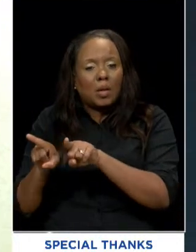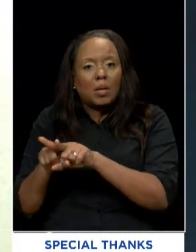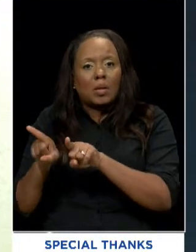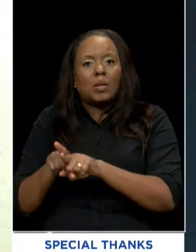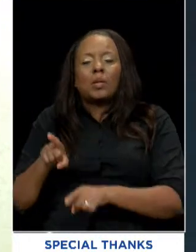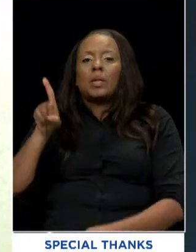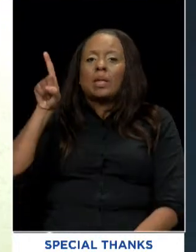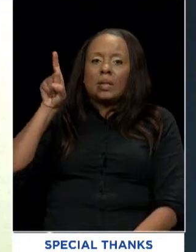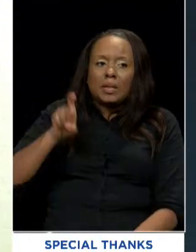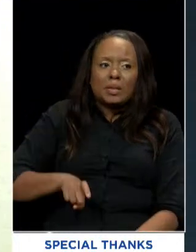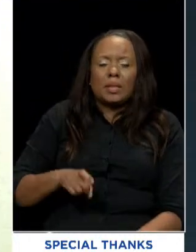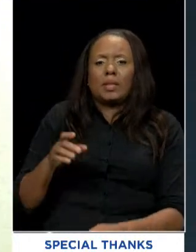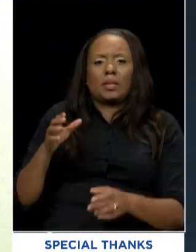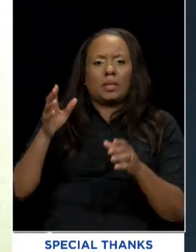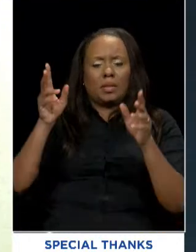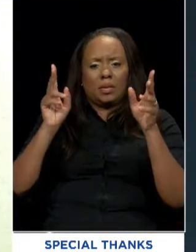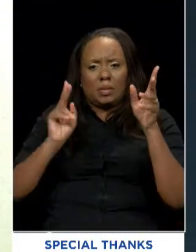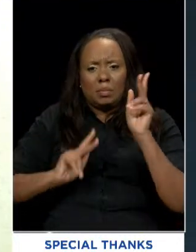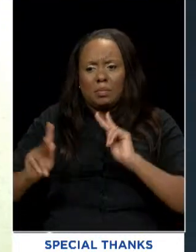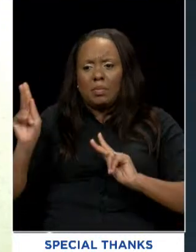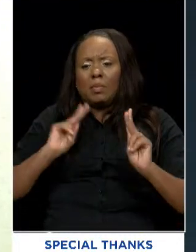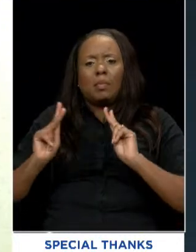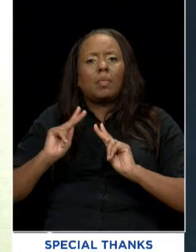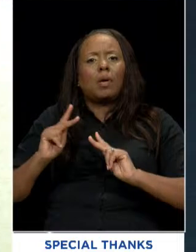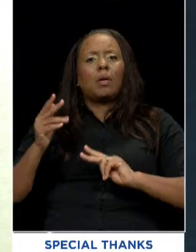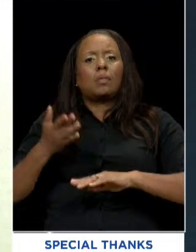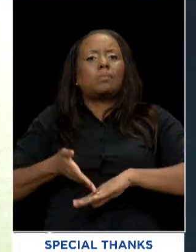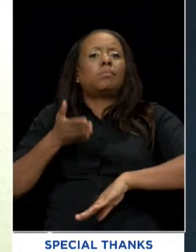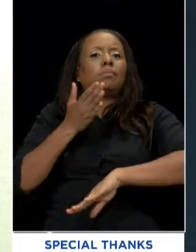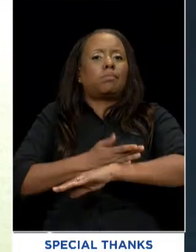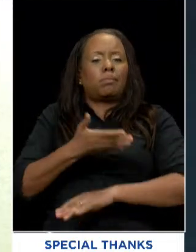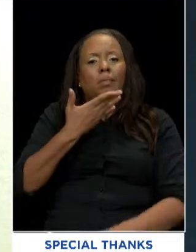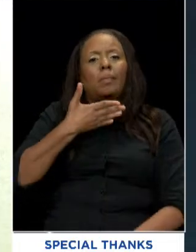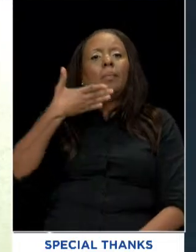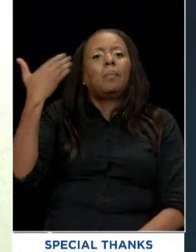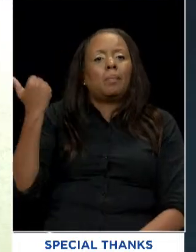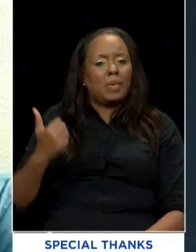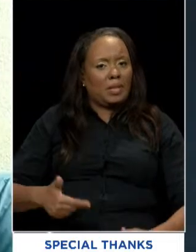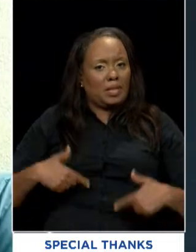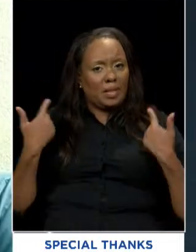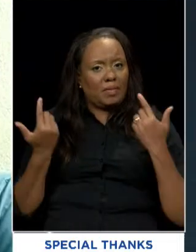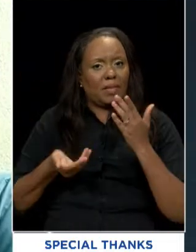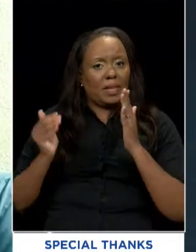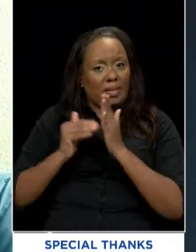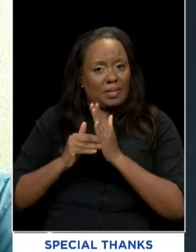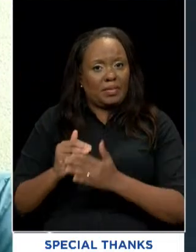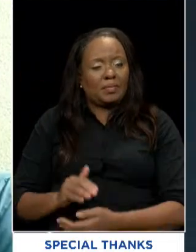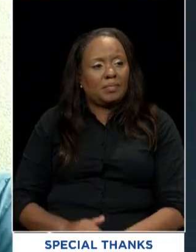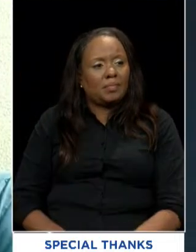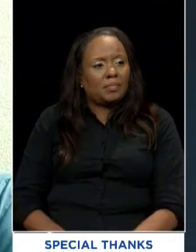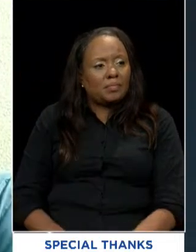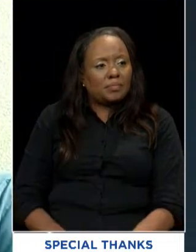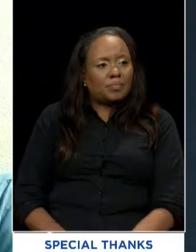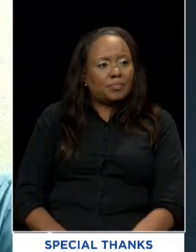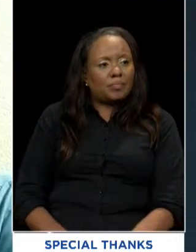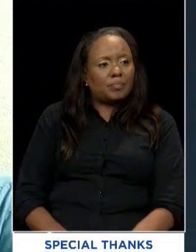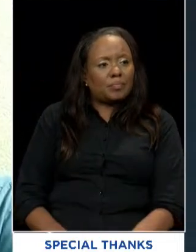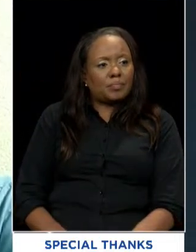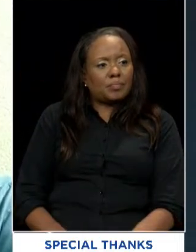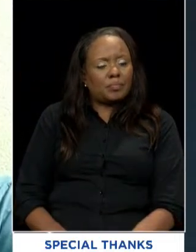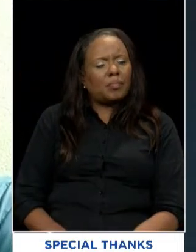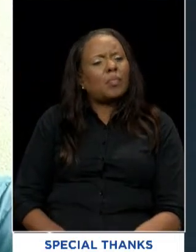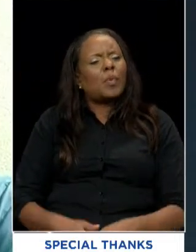department to get the person back to their best potential. And it brings us to explaining some